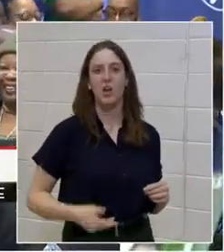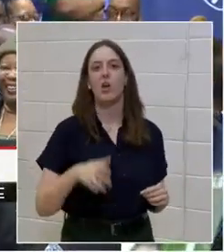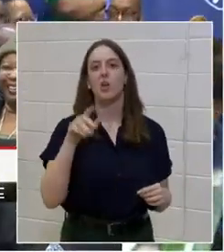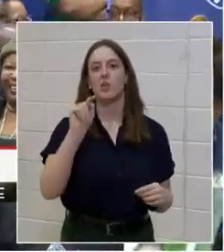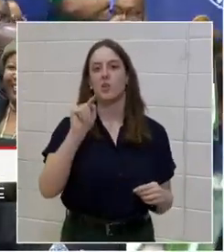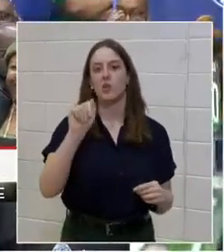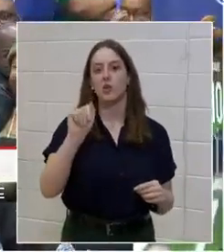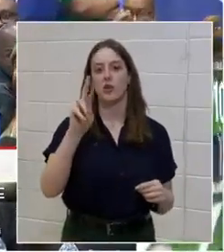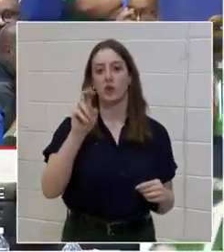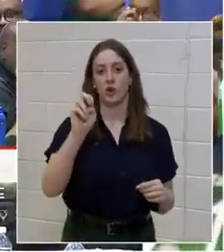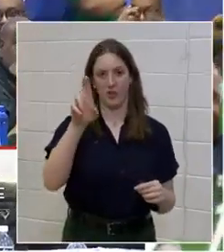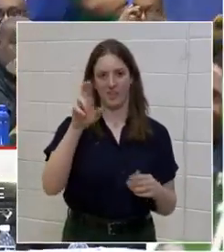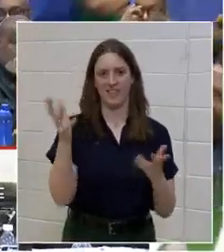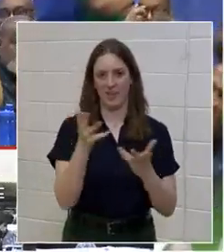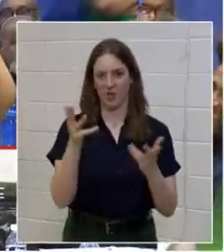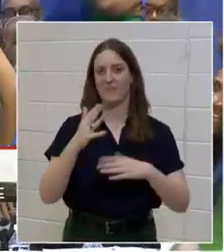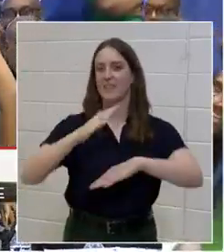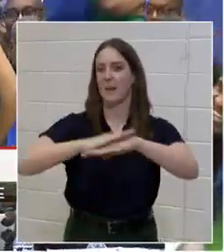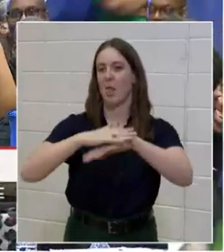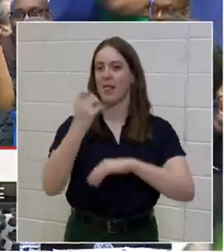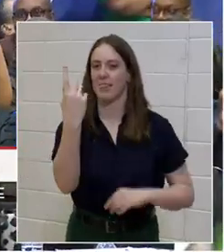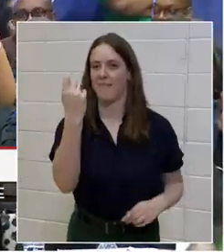11.